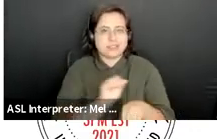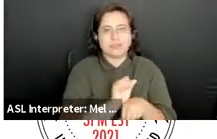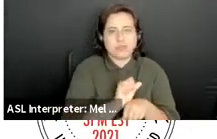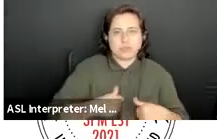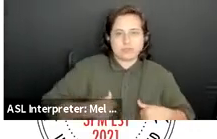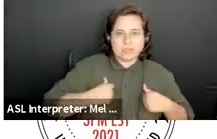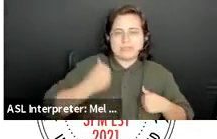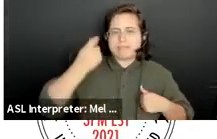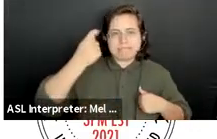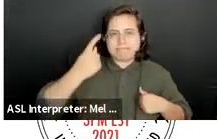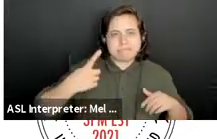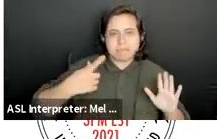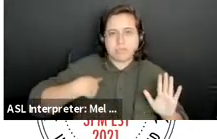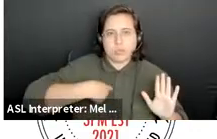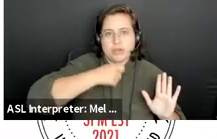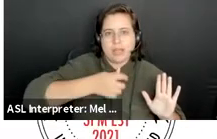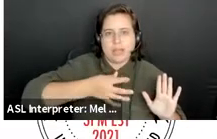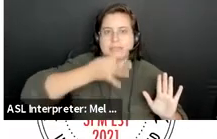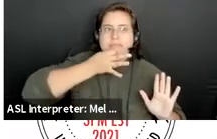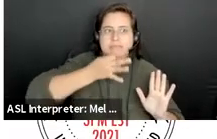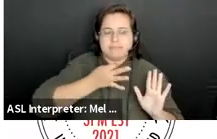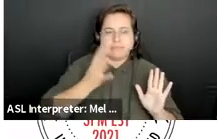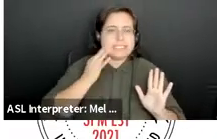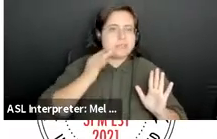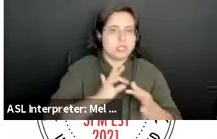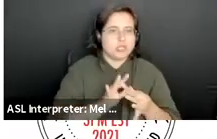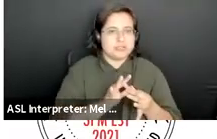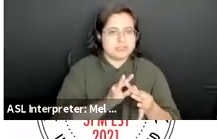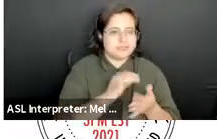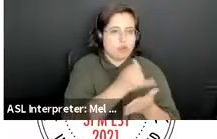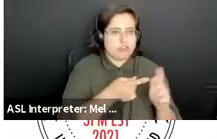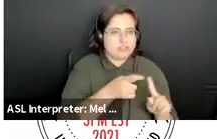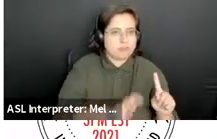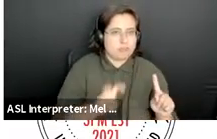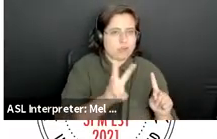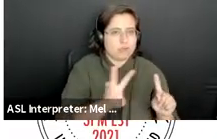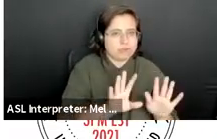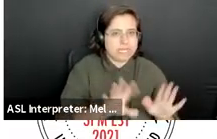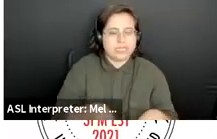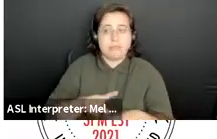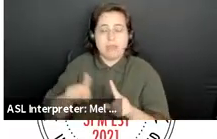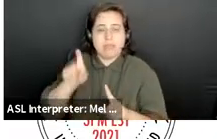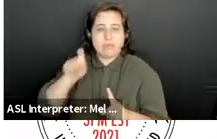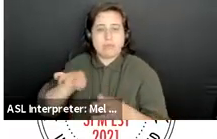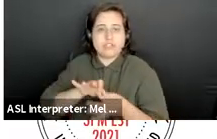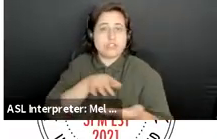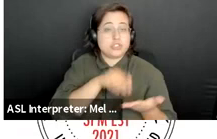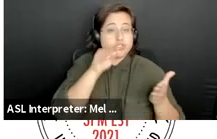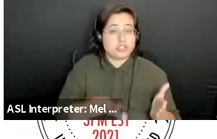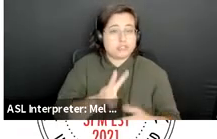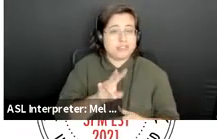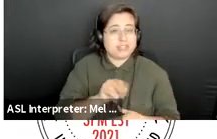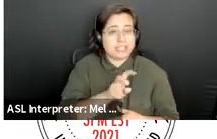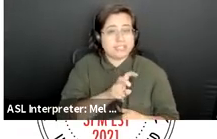beyond the scope of the Artists from Abroad website. This question asks about transitioning from a student visa to green card status.